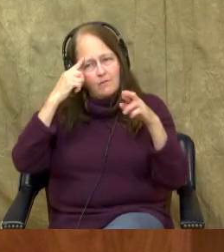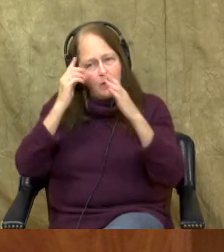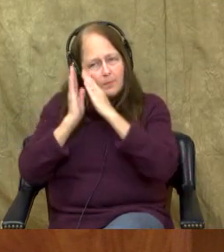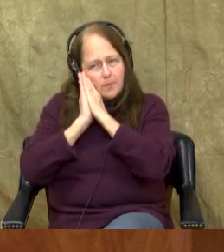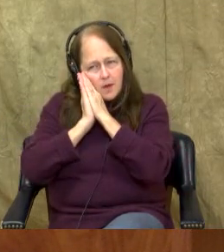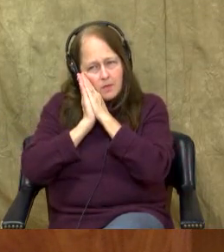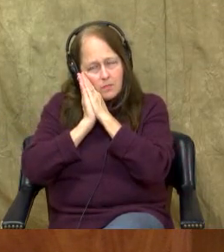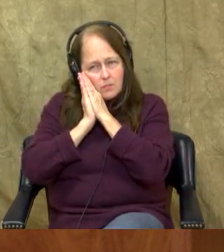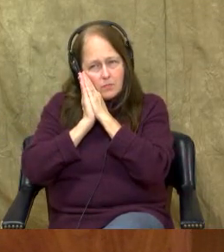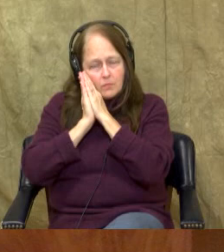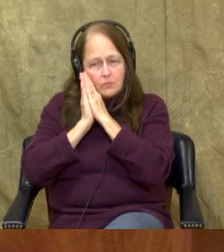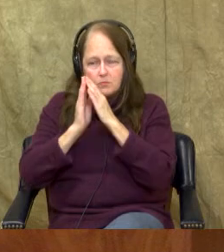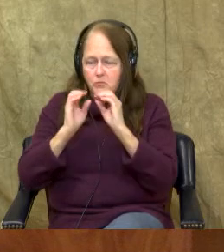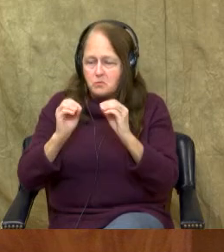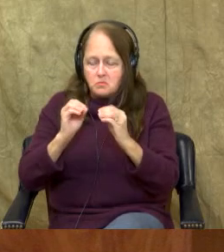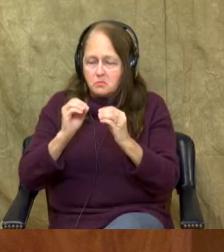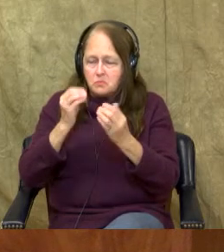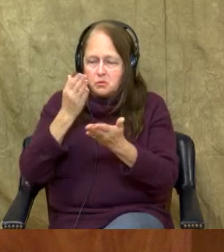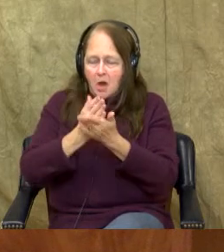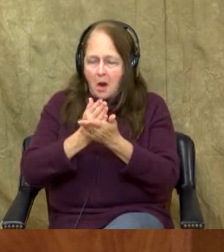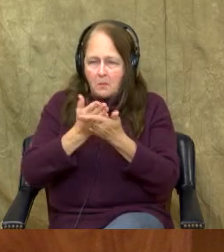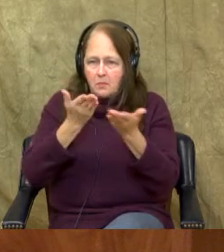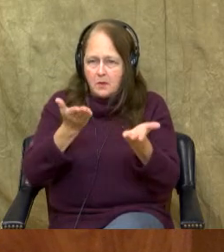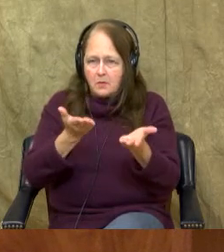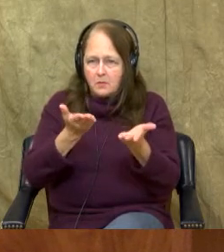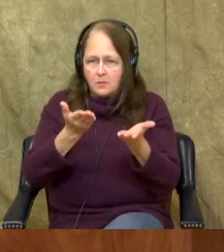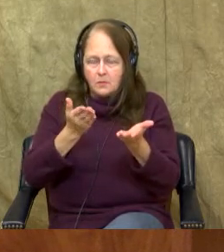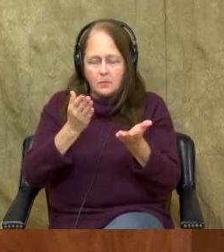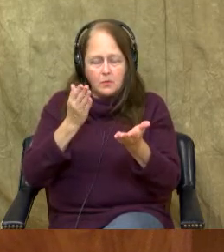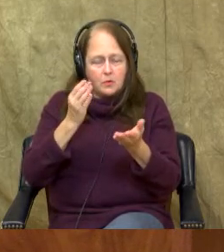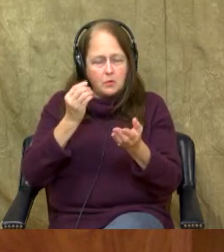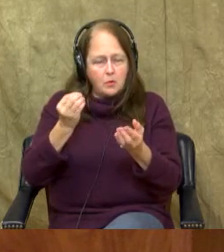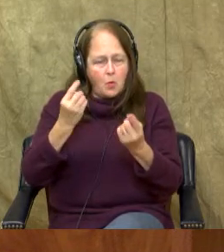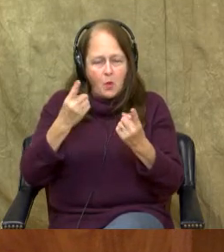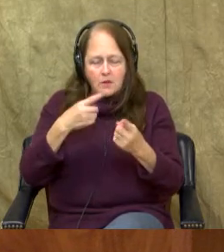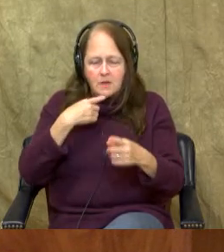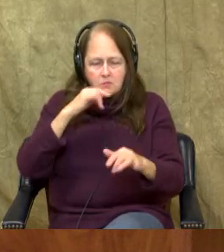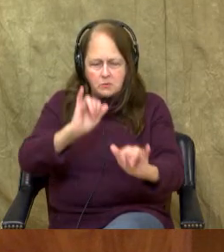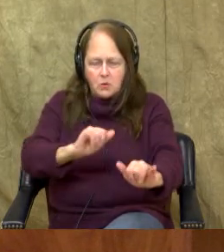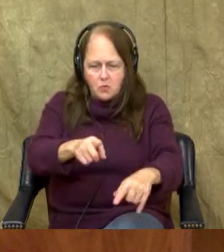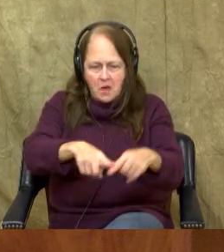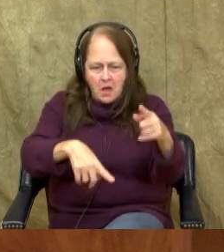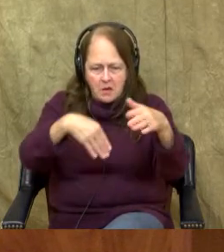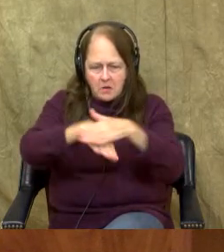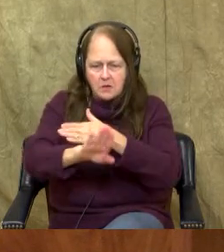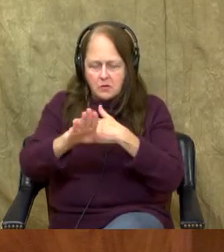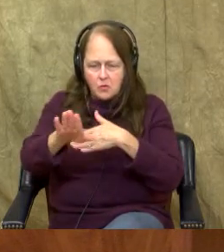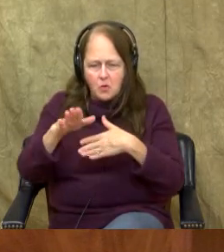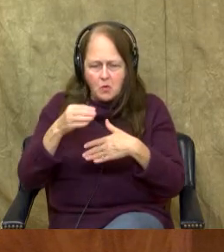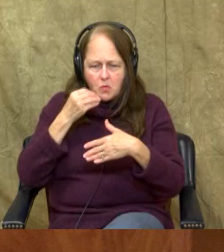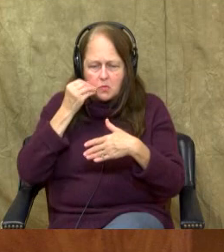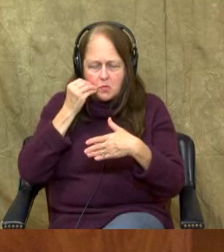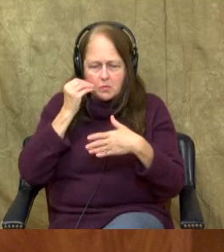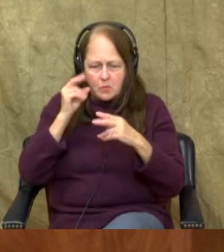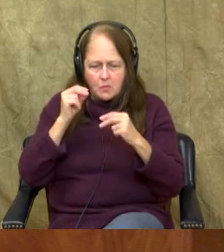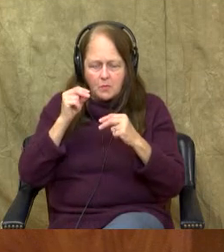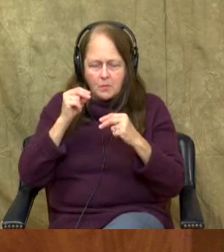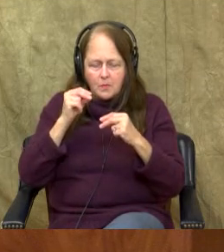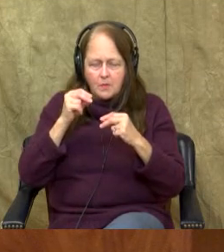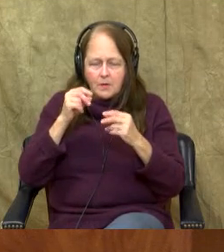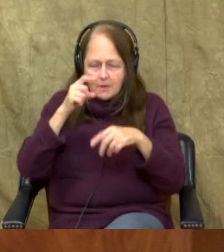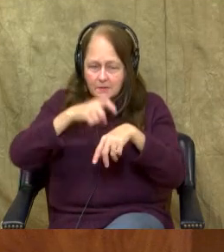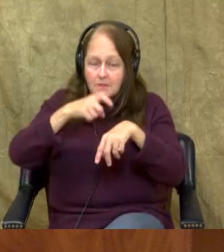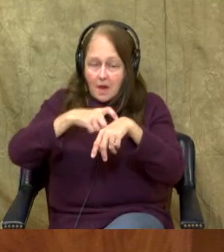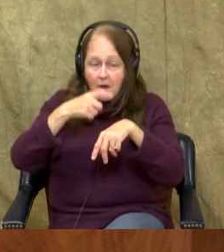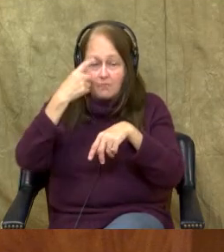Well, nothing's stopping them. No one's holding them hostage. There's no one else outside. It is definitely